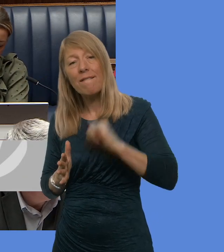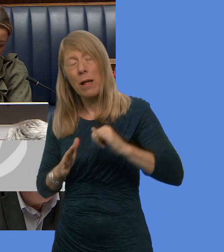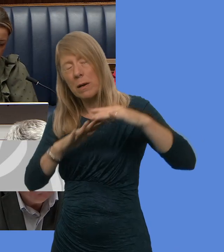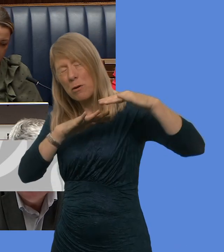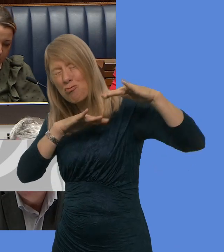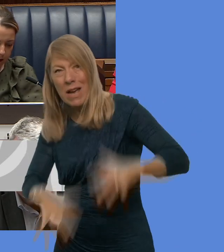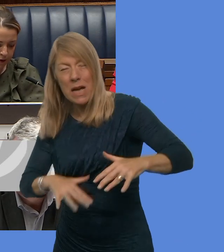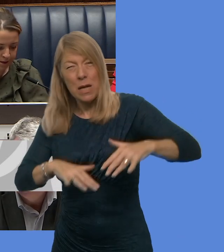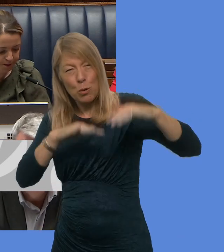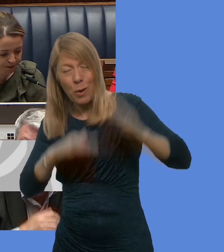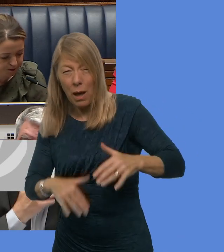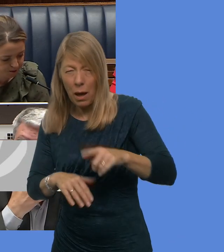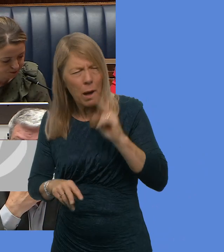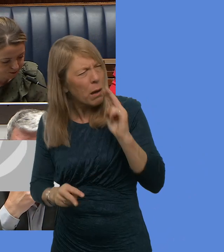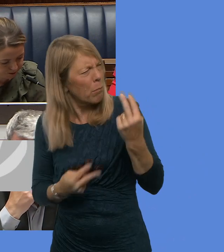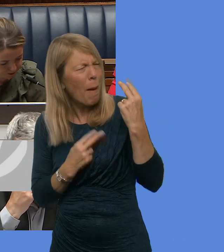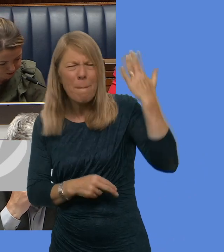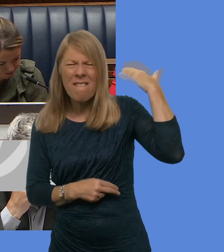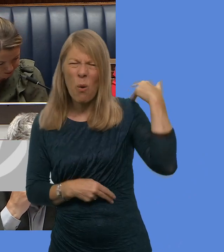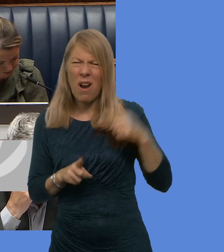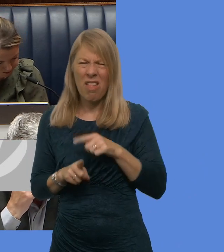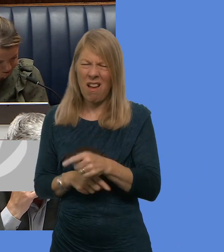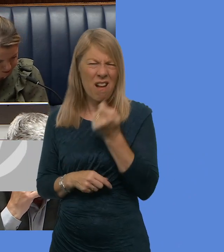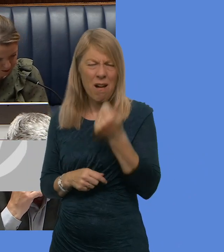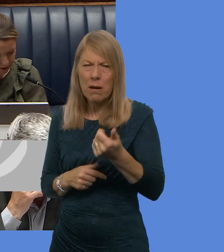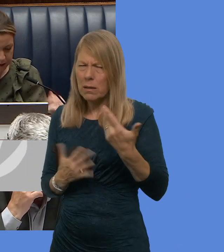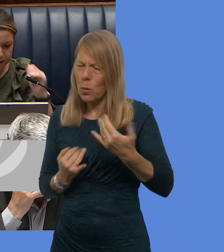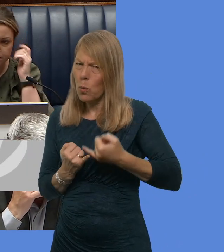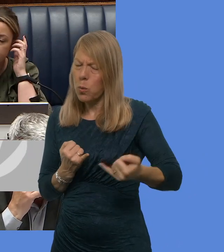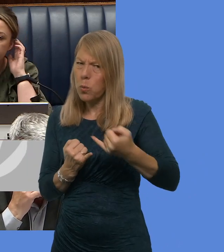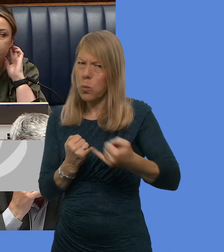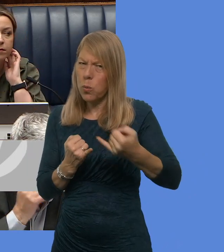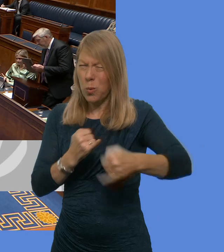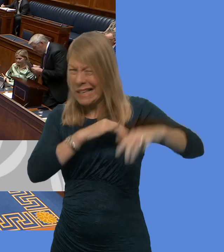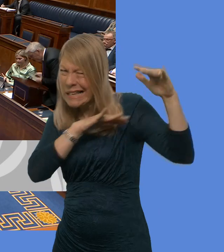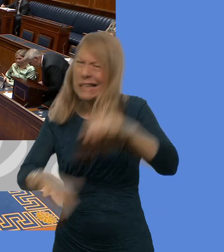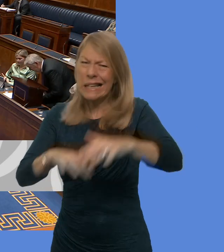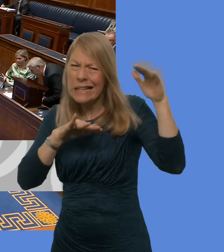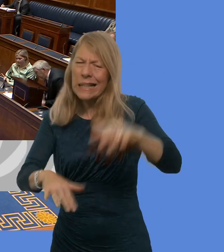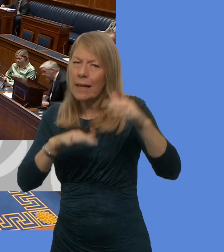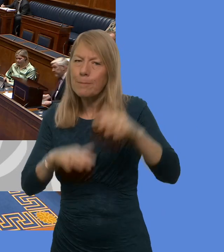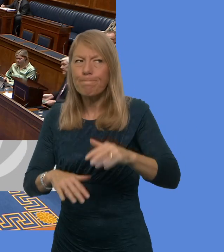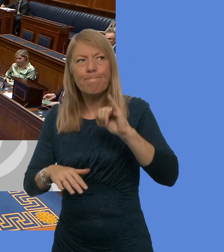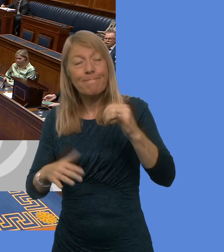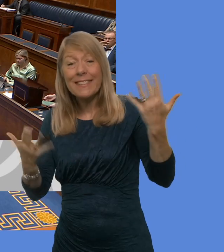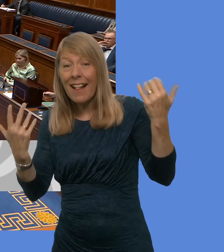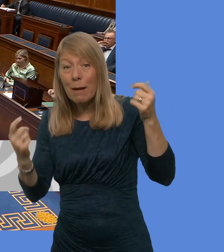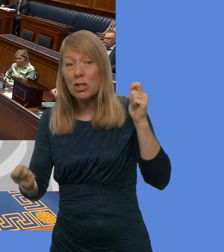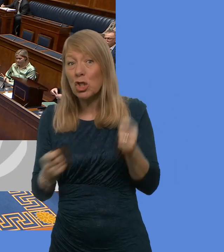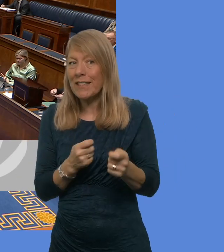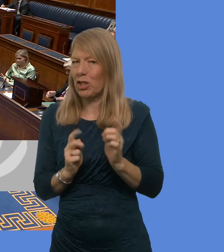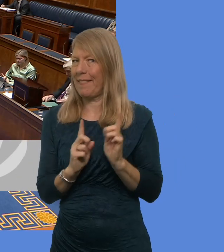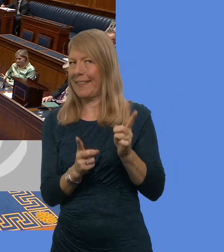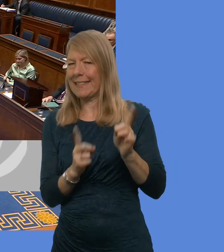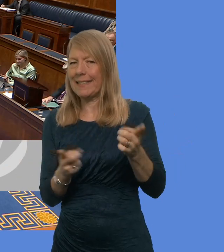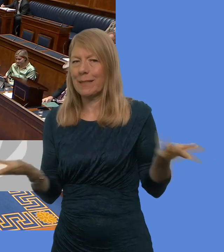and intensity of those rainfalls, and it's a reminder of the impacts of climate change are having on our society. Robbie Butler. At number three,